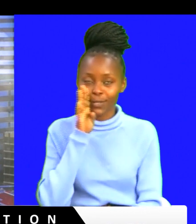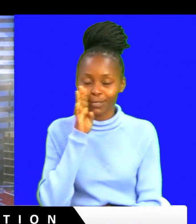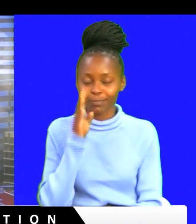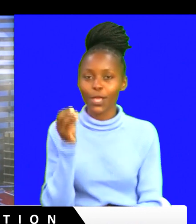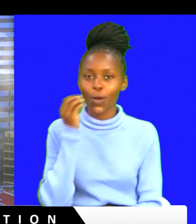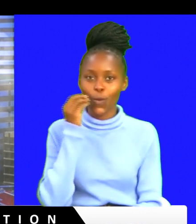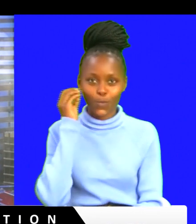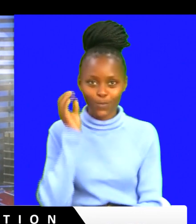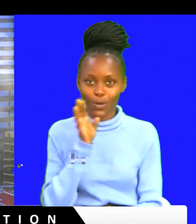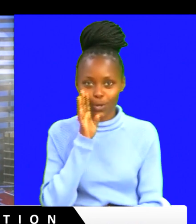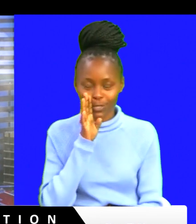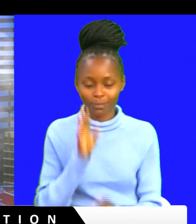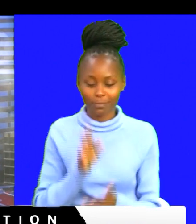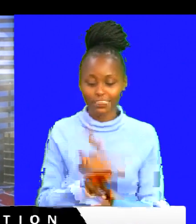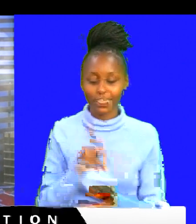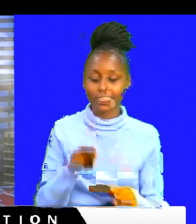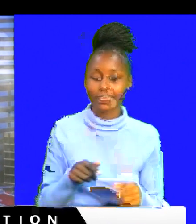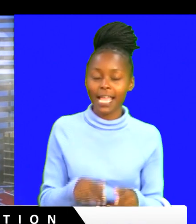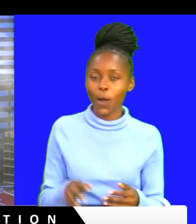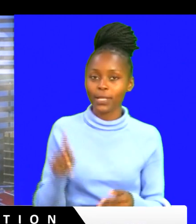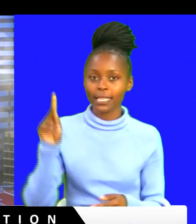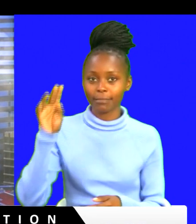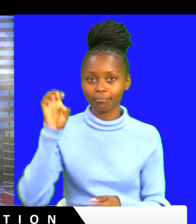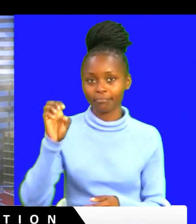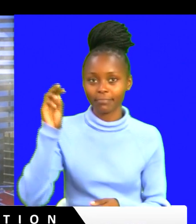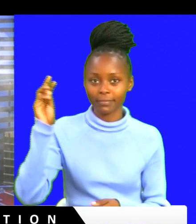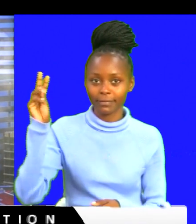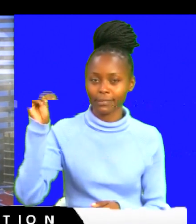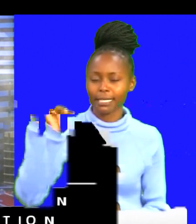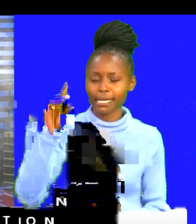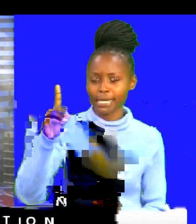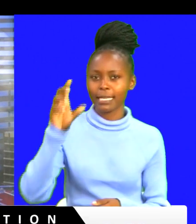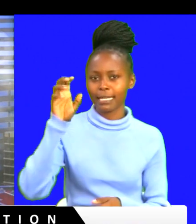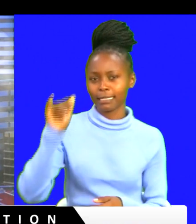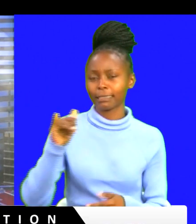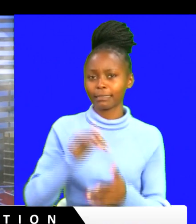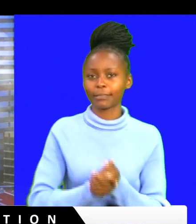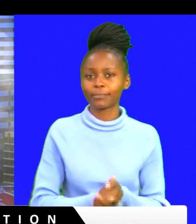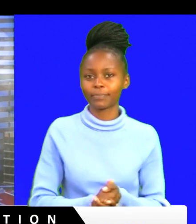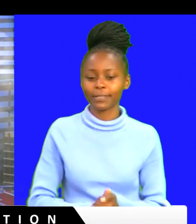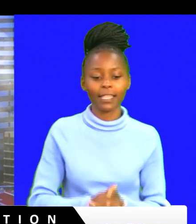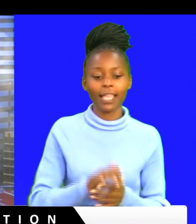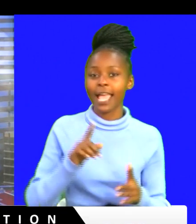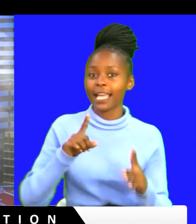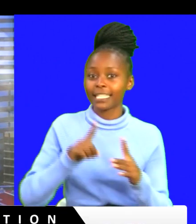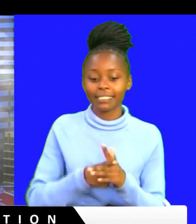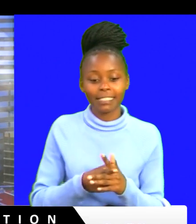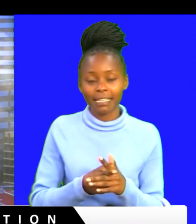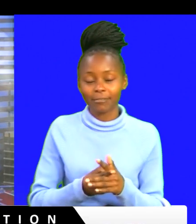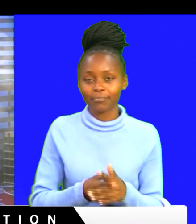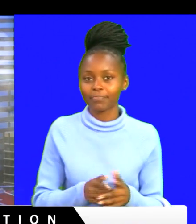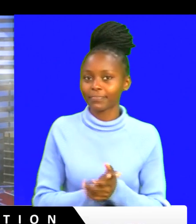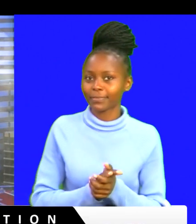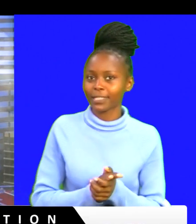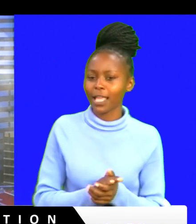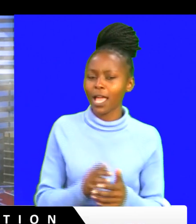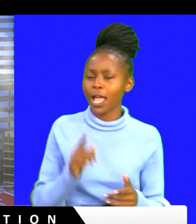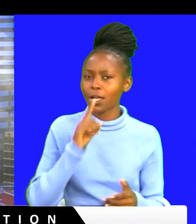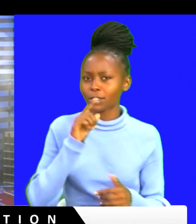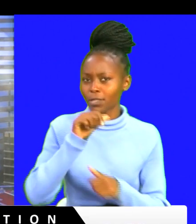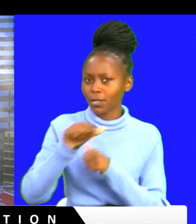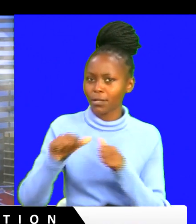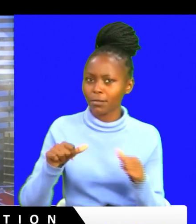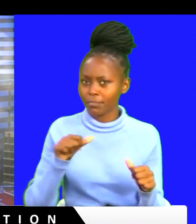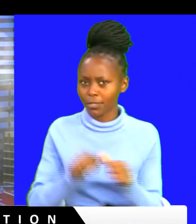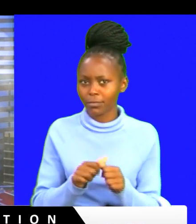na mimi wenu KHENDI K. Now, without further ado, let me start by talking of the